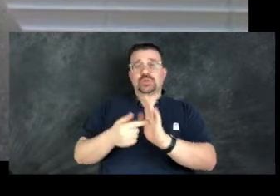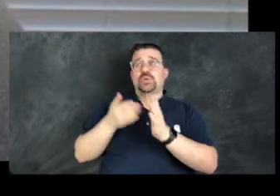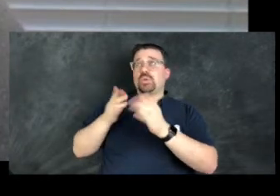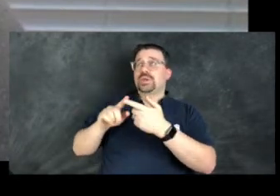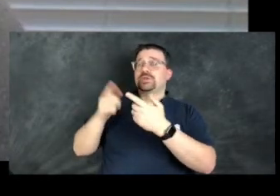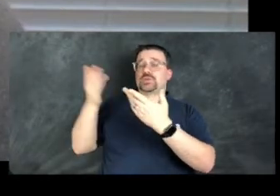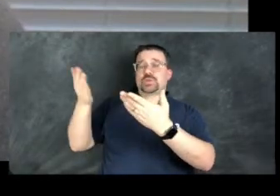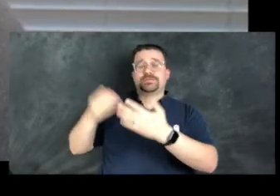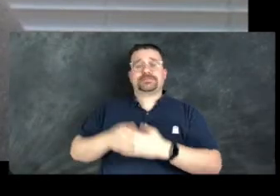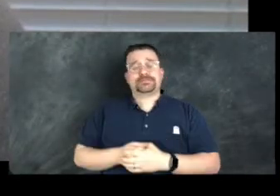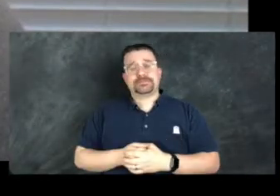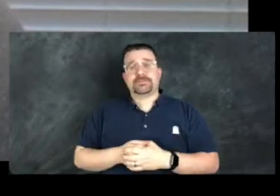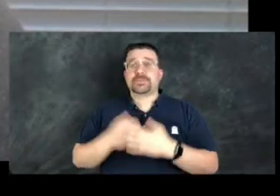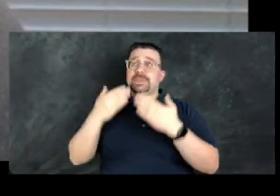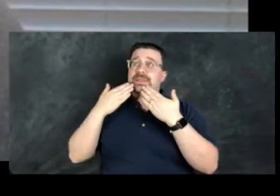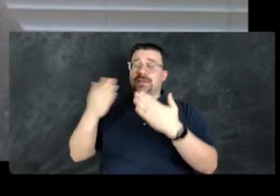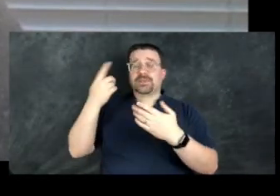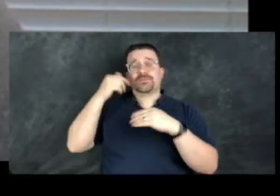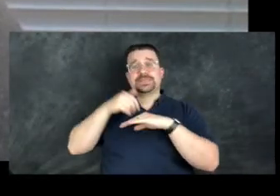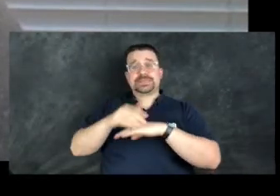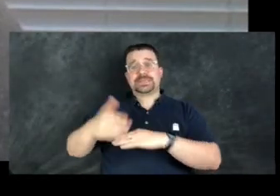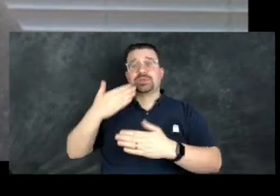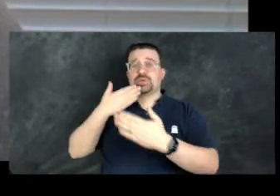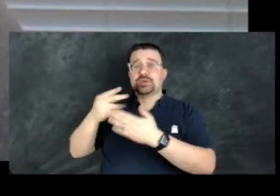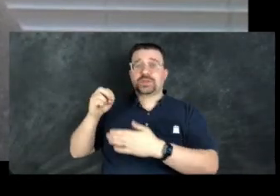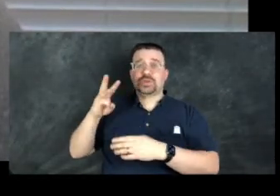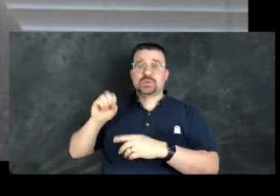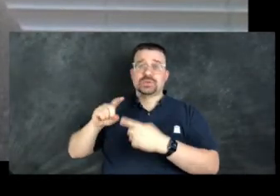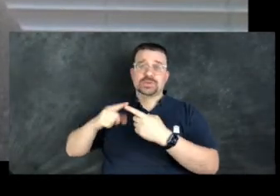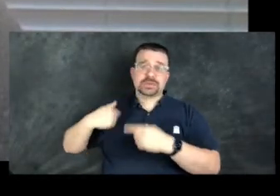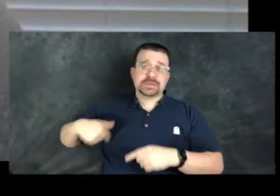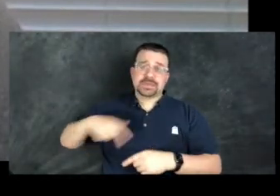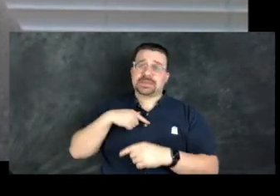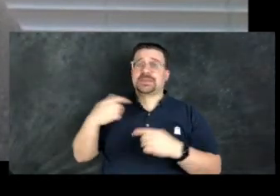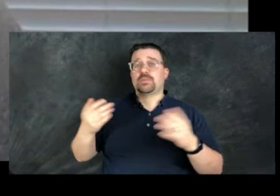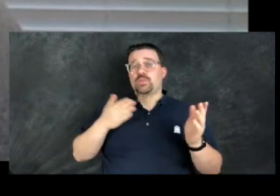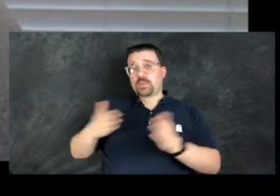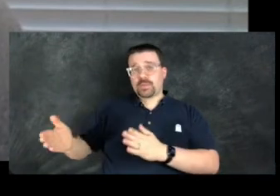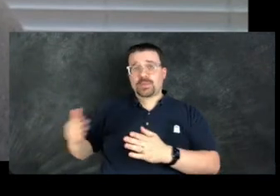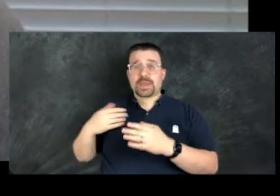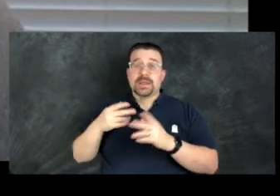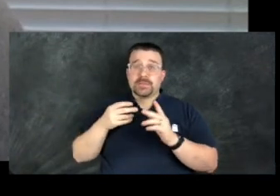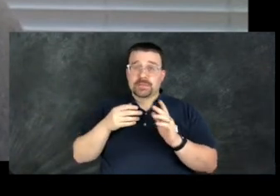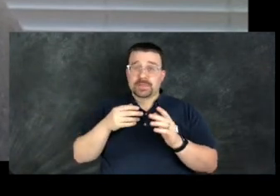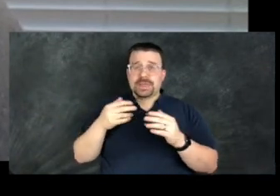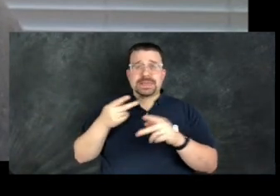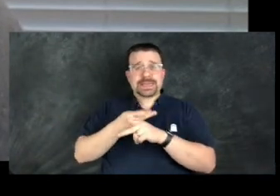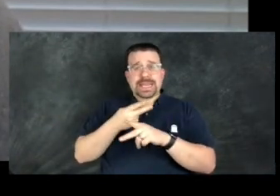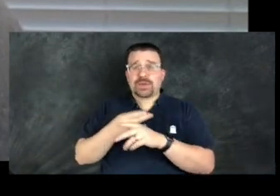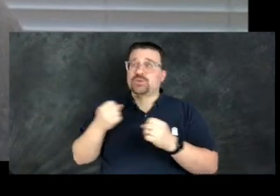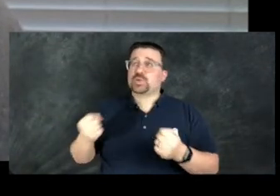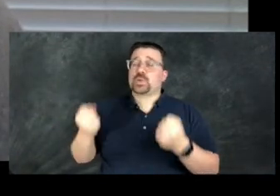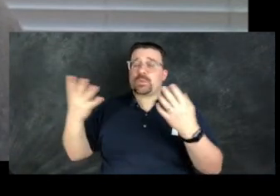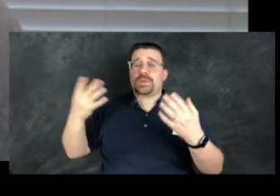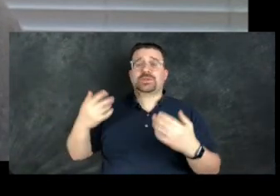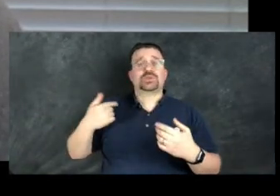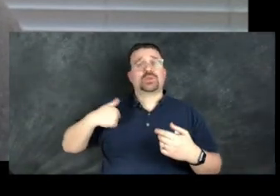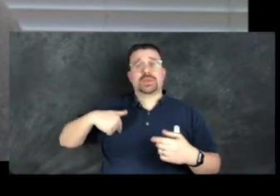you. We thank you for sending good news to us and repairing so much that we